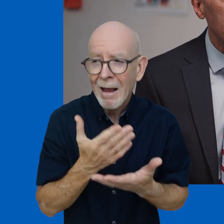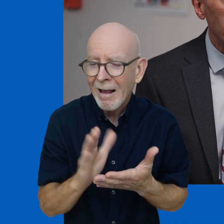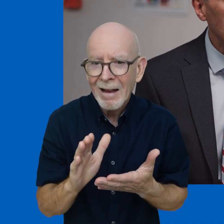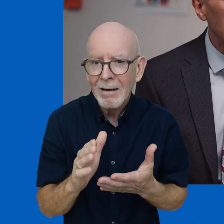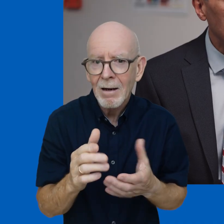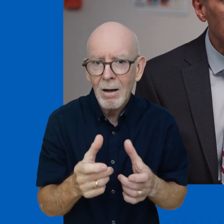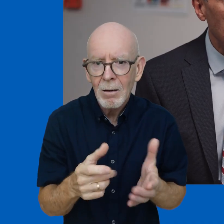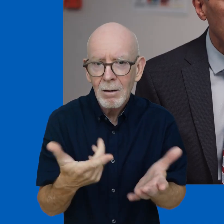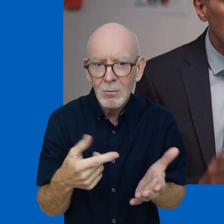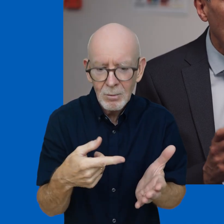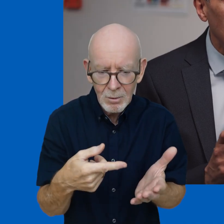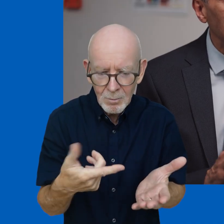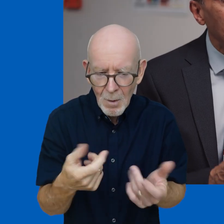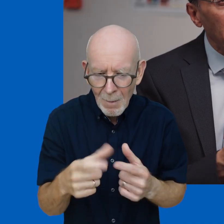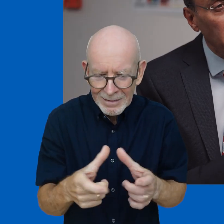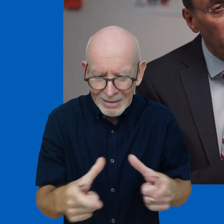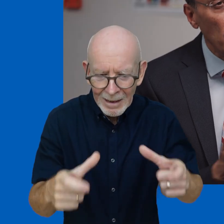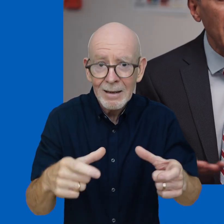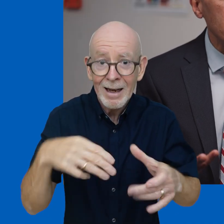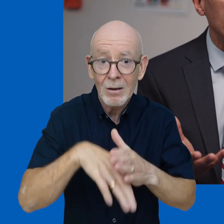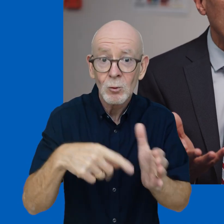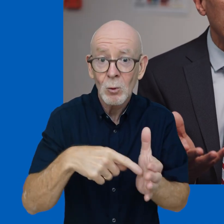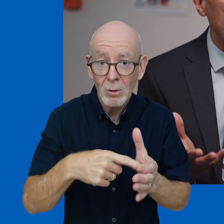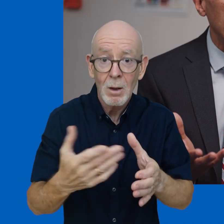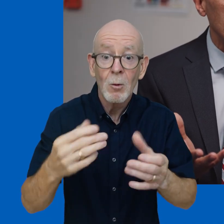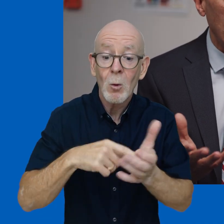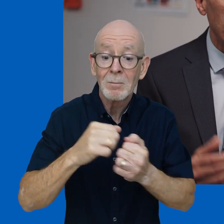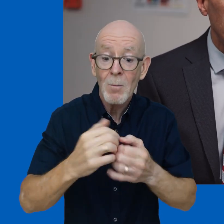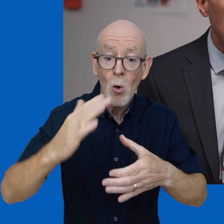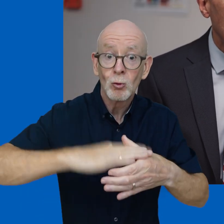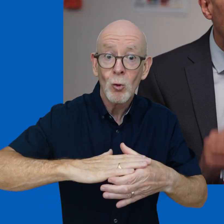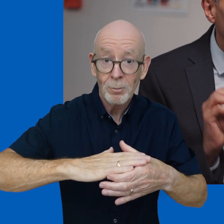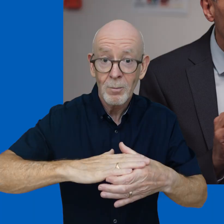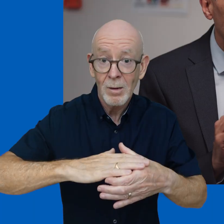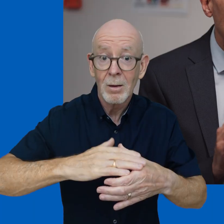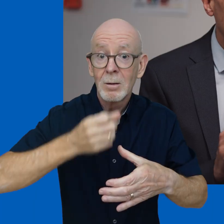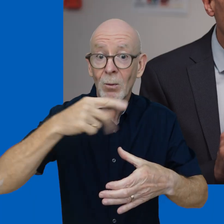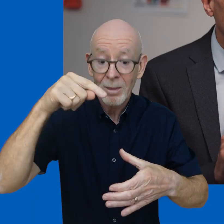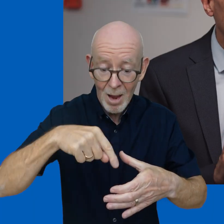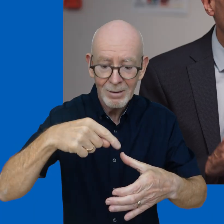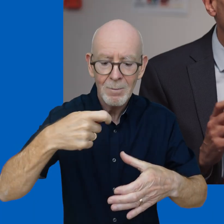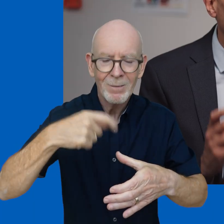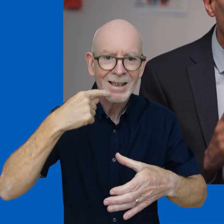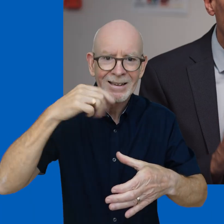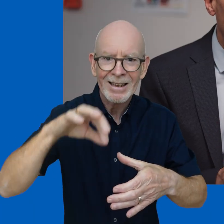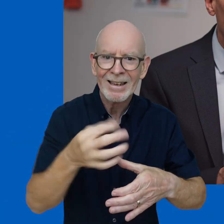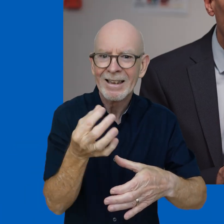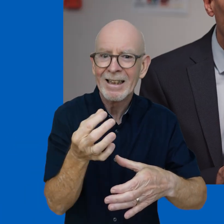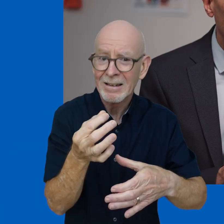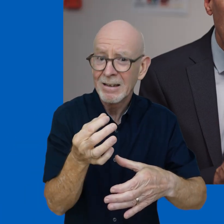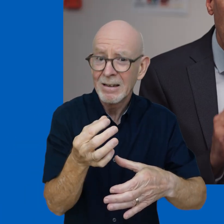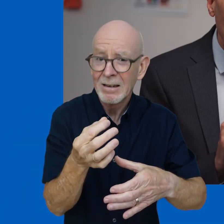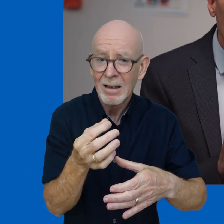clean disposable container in the toilet and add a few layers of toilet paper on top. This will make it easier to collect the